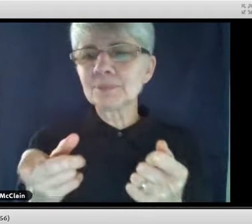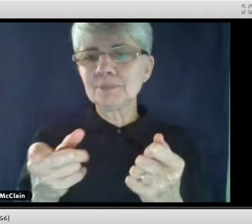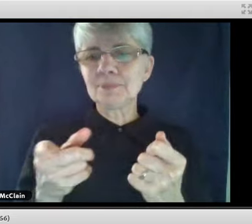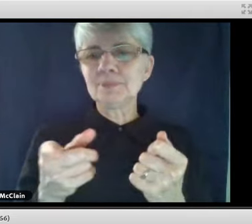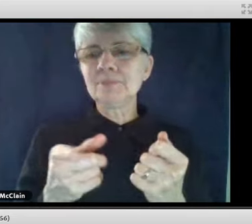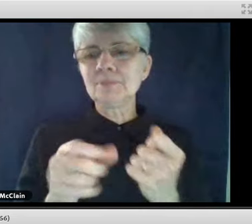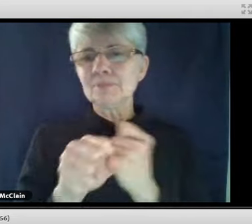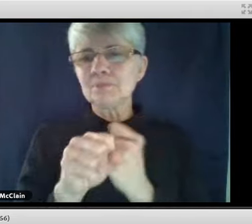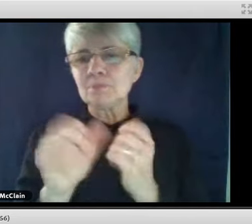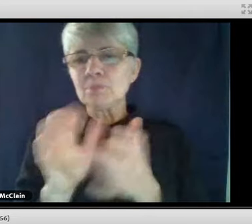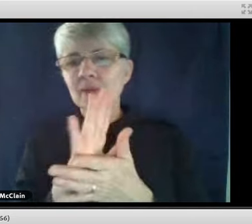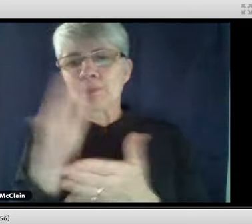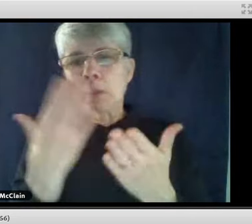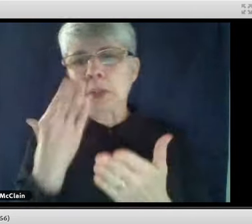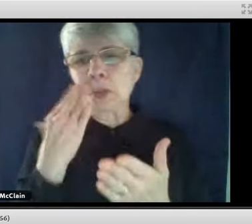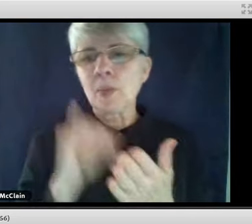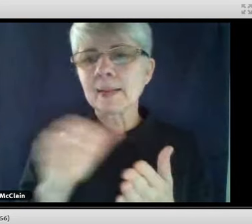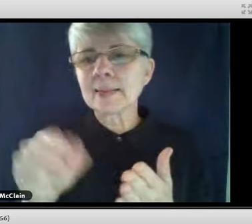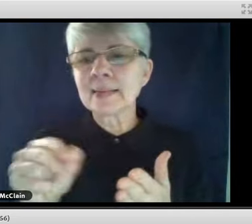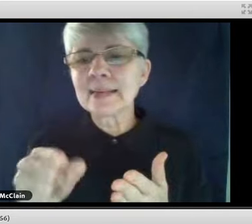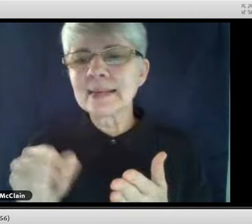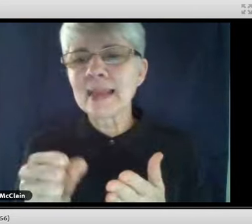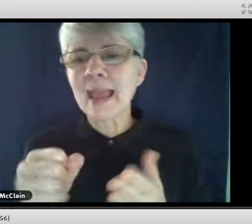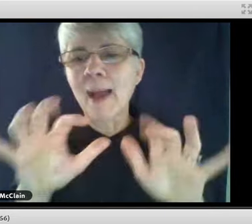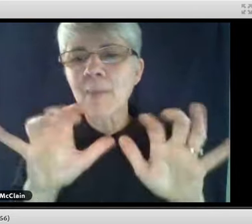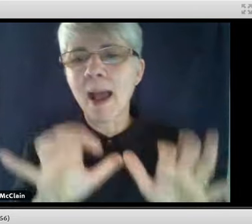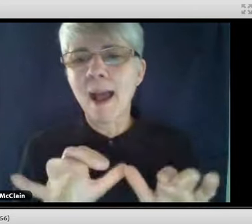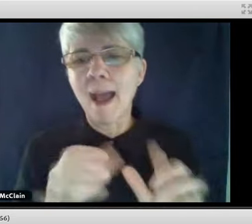rom-coms probably know this, yeah.